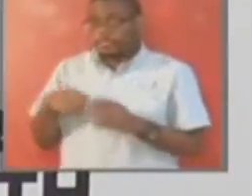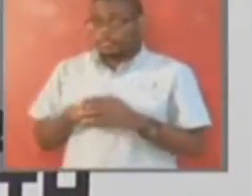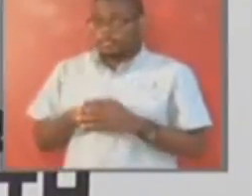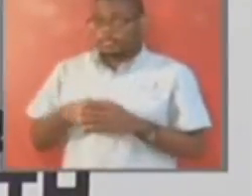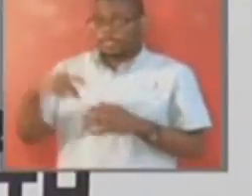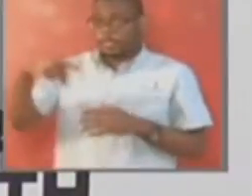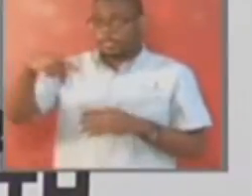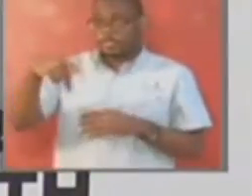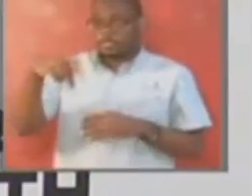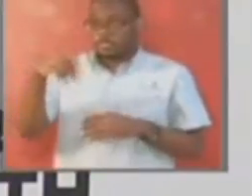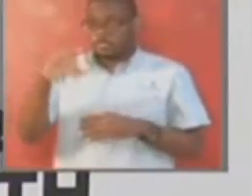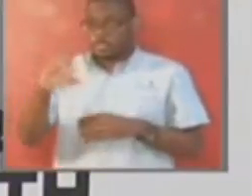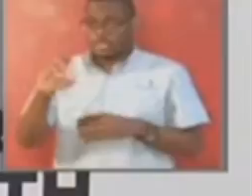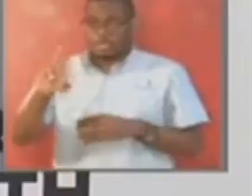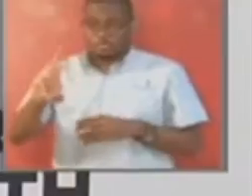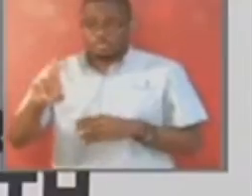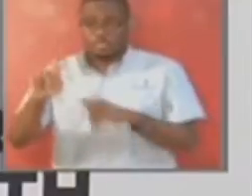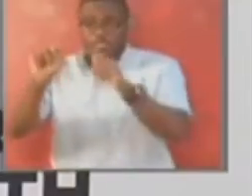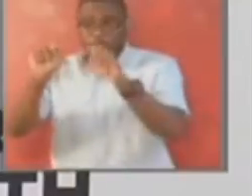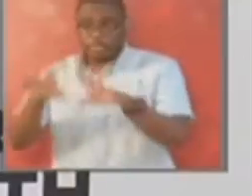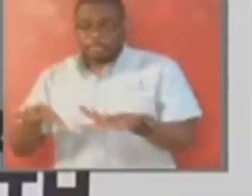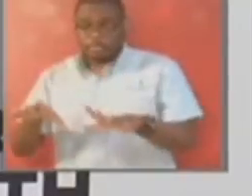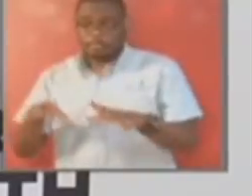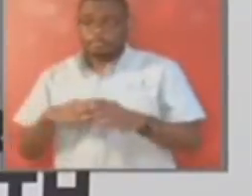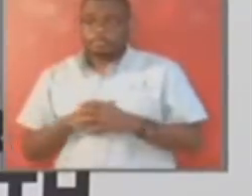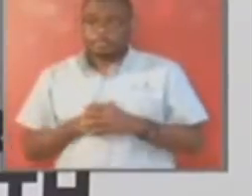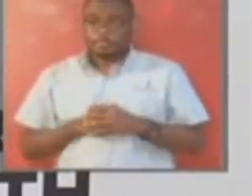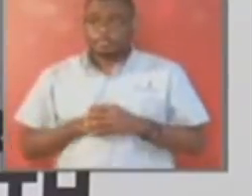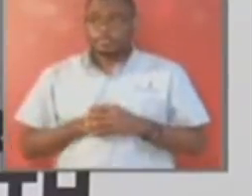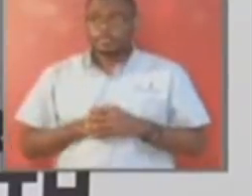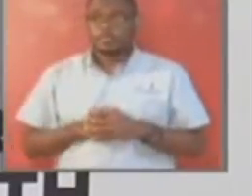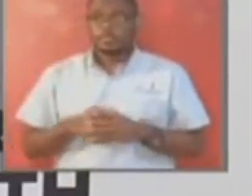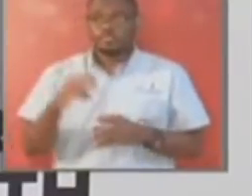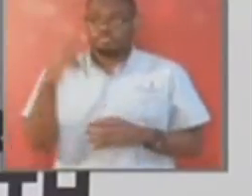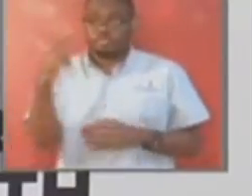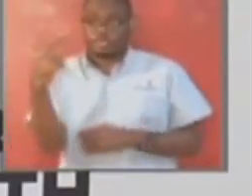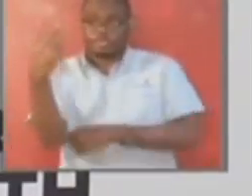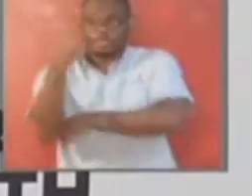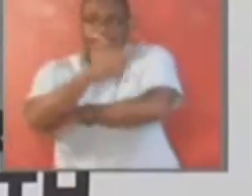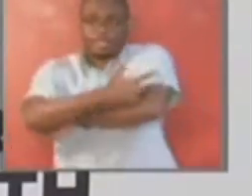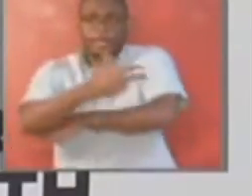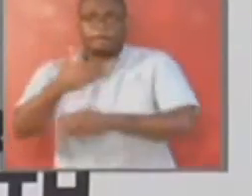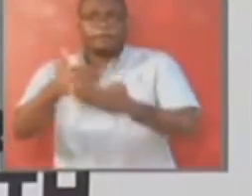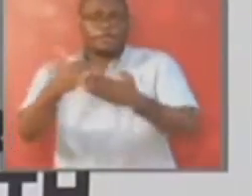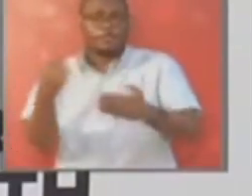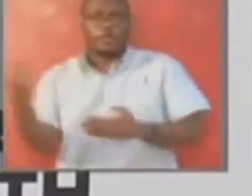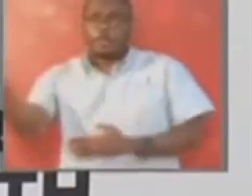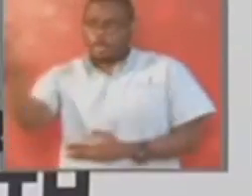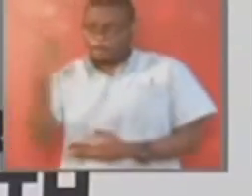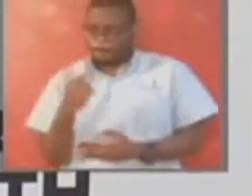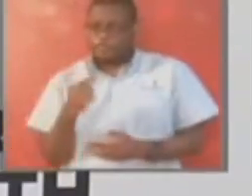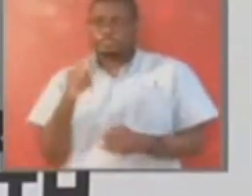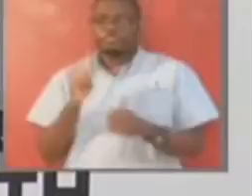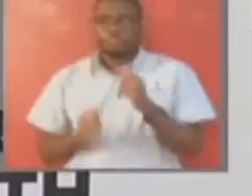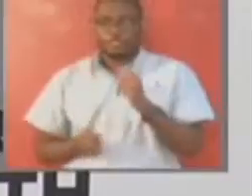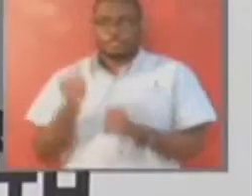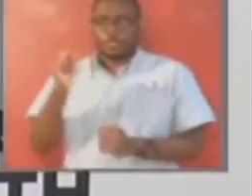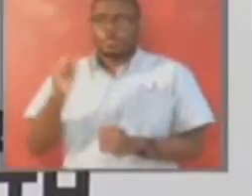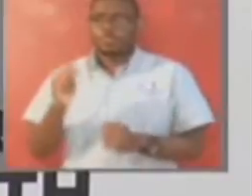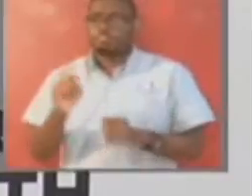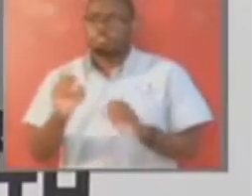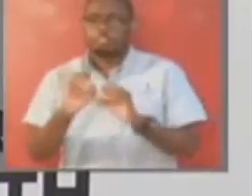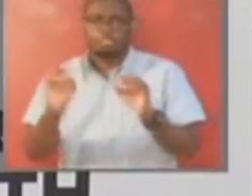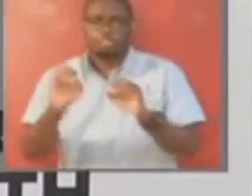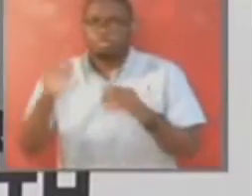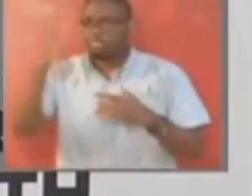hours prior to coming into Trinidad and Tobago. Once you have the PCR negative test, you have no signs and symptoms upon entry, you'll be allowed